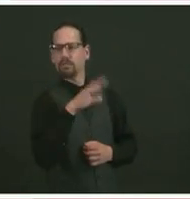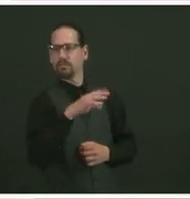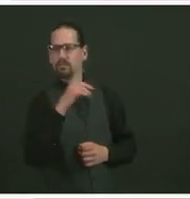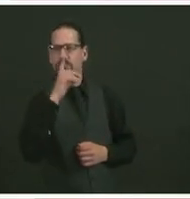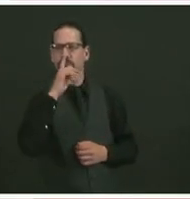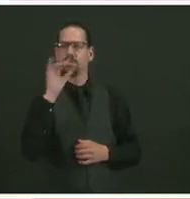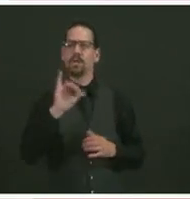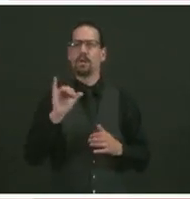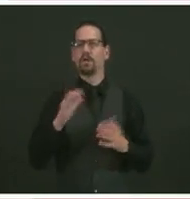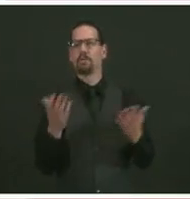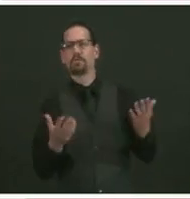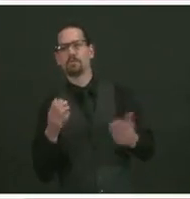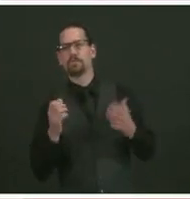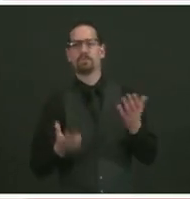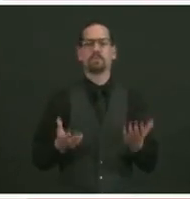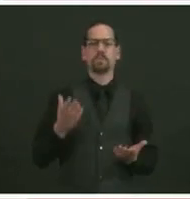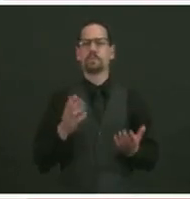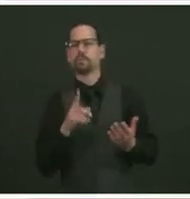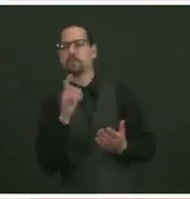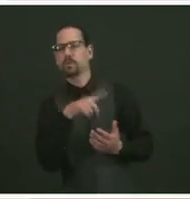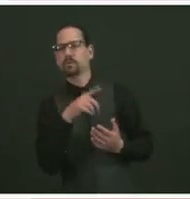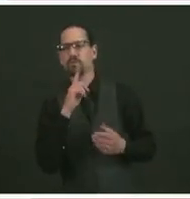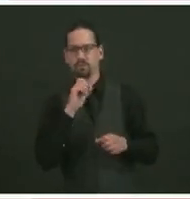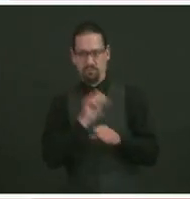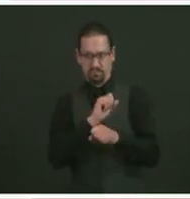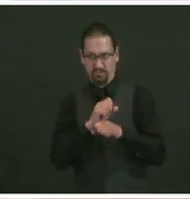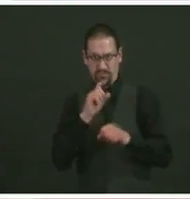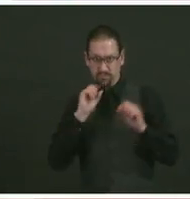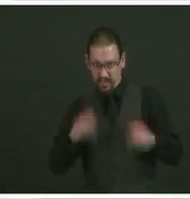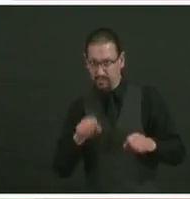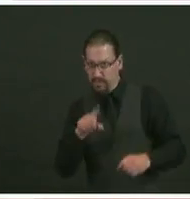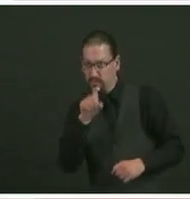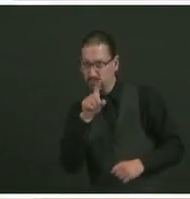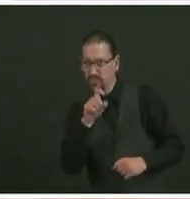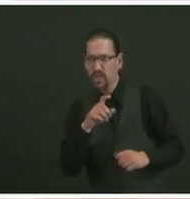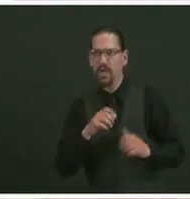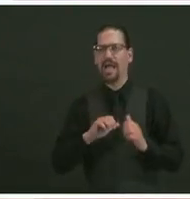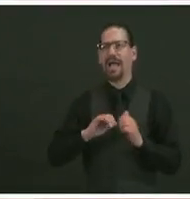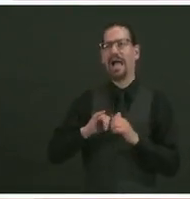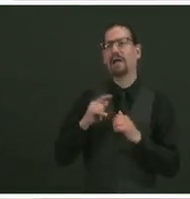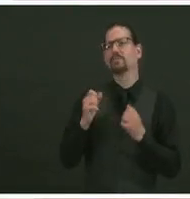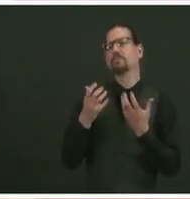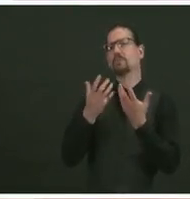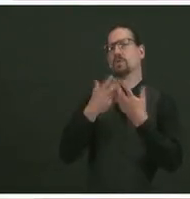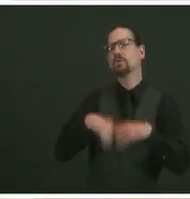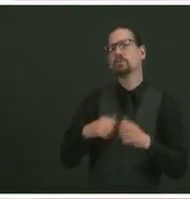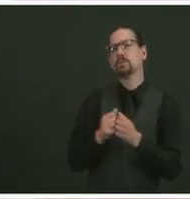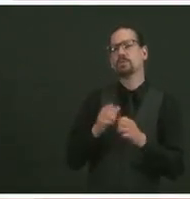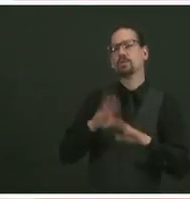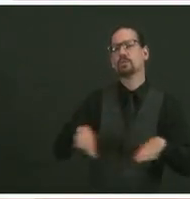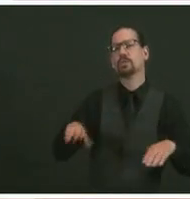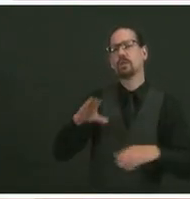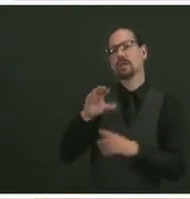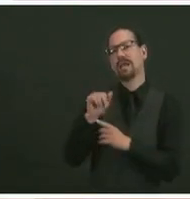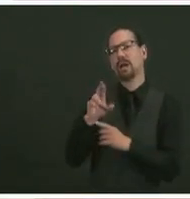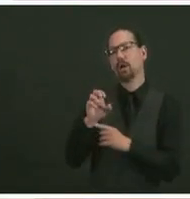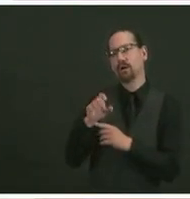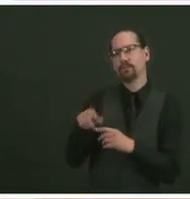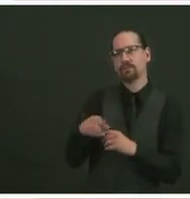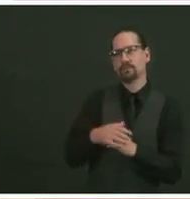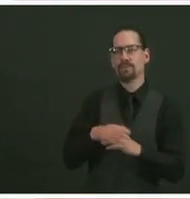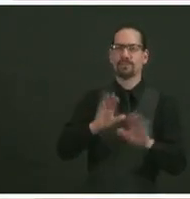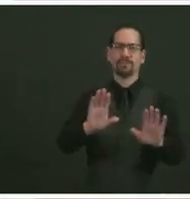some at home. Is that really a possibility, and how does that work with people's child care? It's like, how do you tell people exactly. Your kids so this is why I need a little more time,